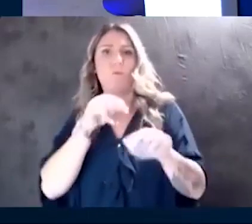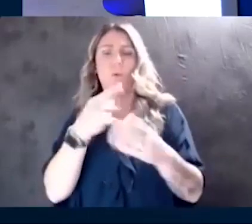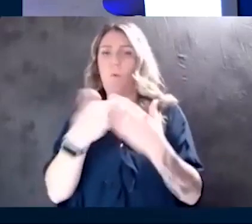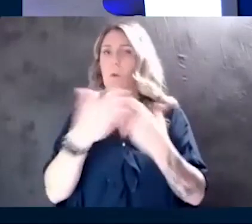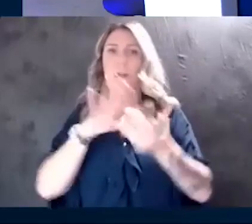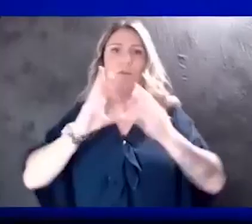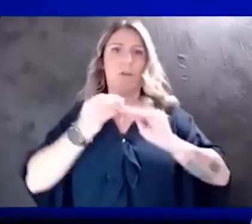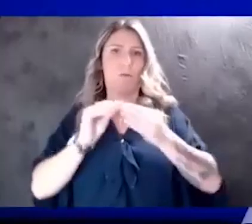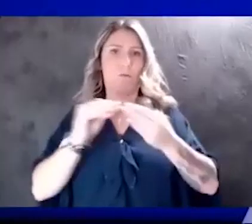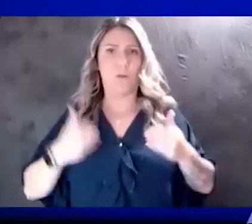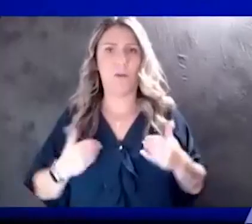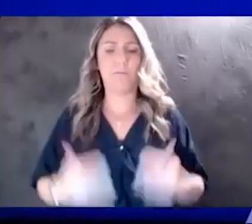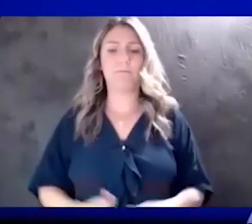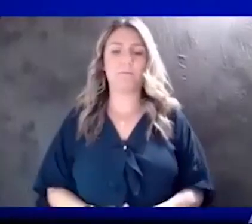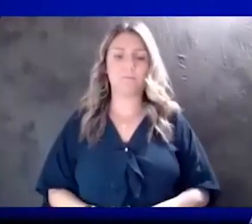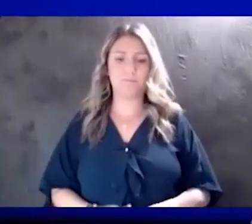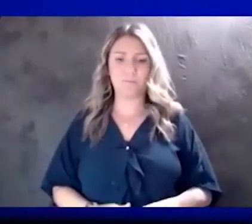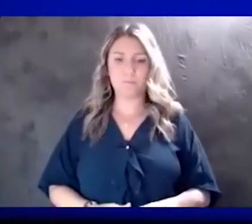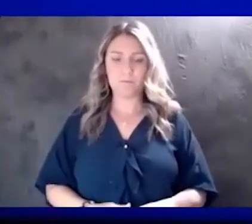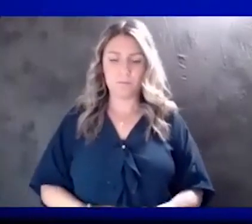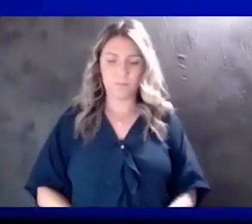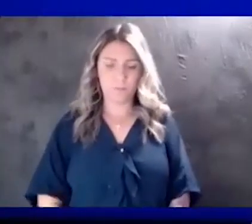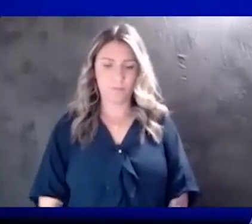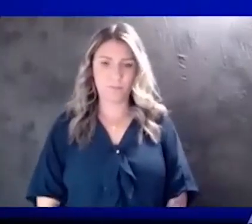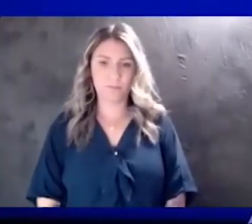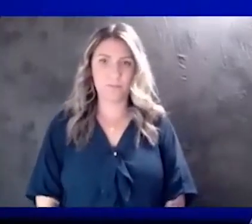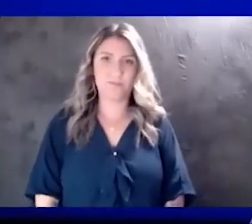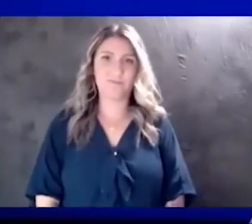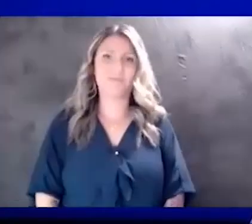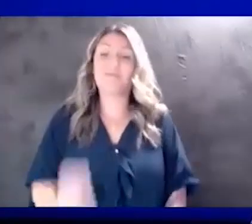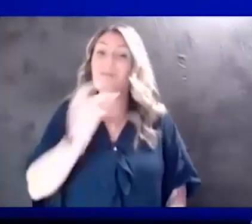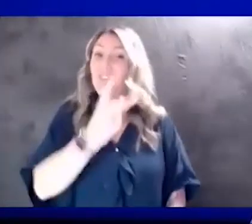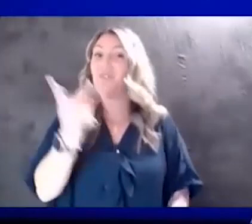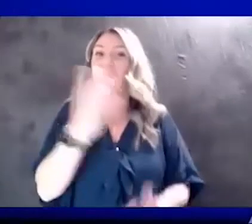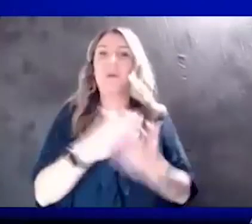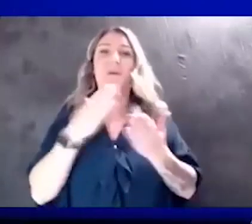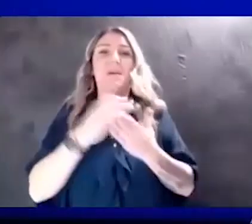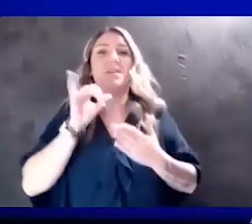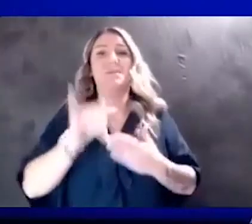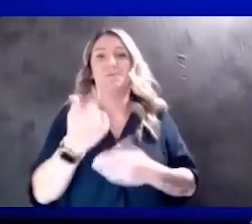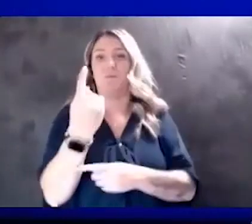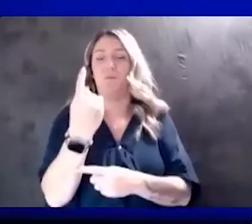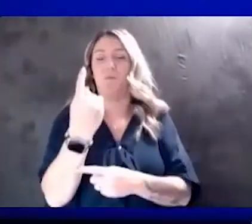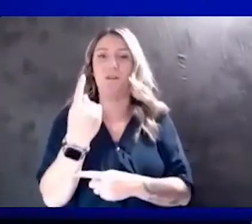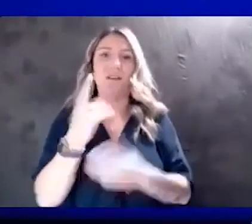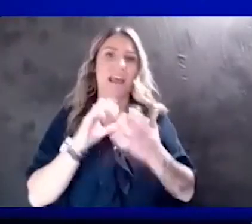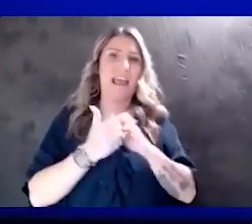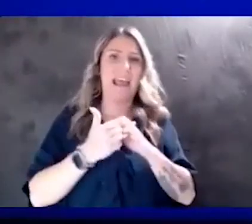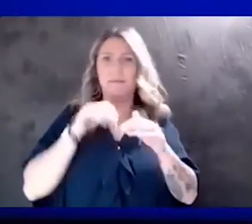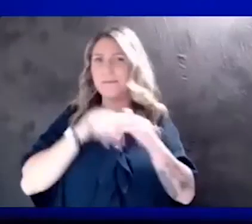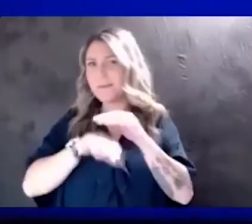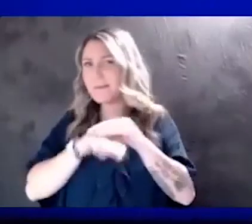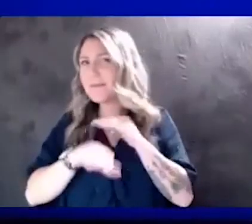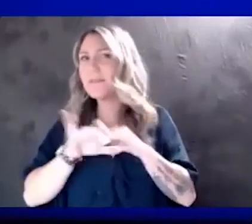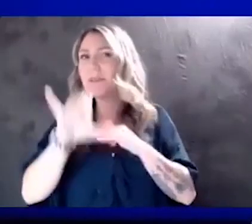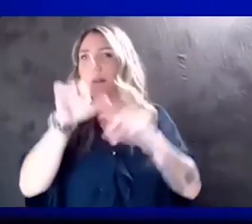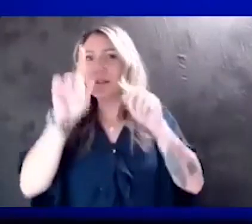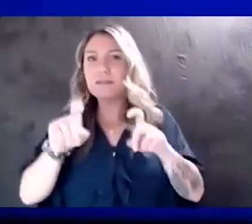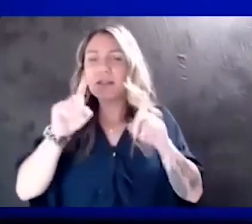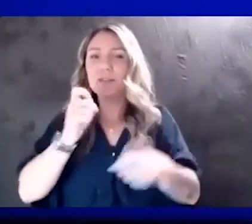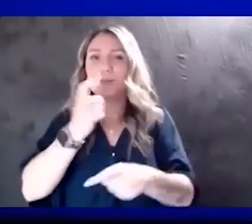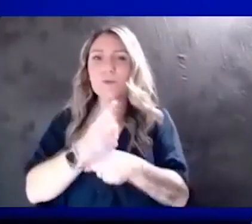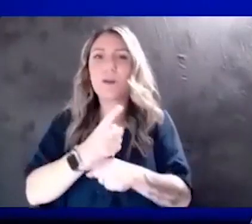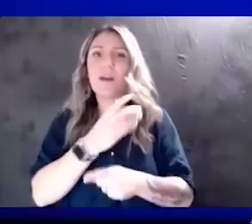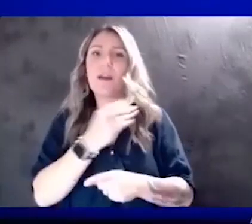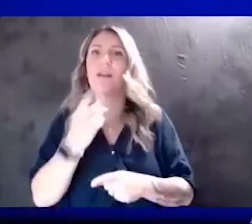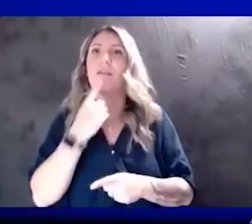Yeah, I mean, there's a few components to this. I think one of them is how accessible is the test, right? And that's one piece